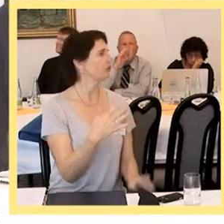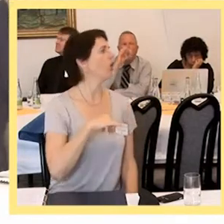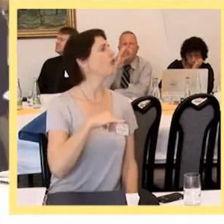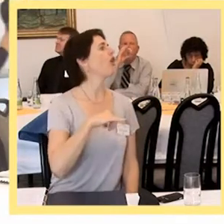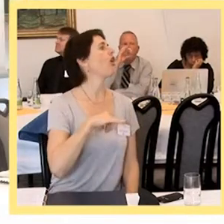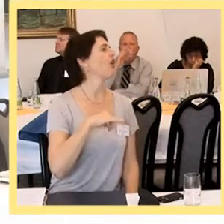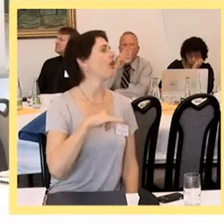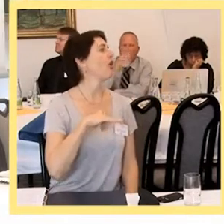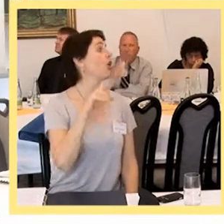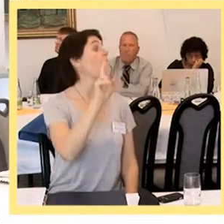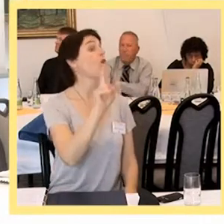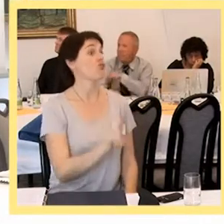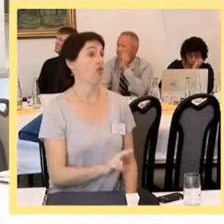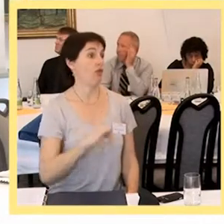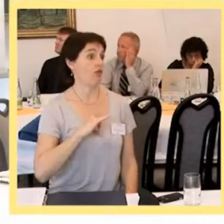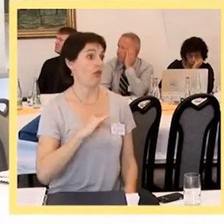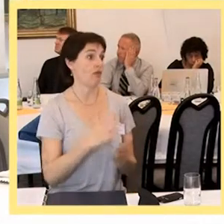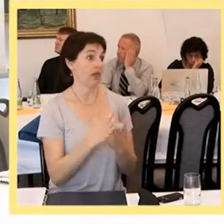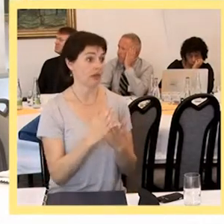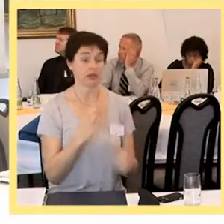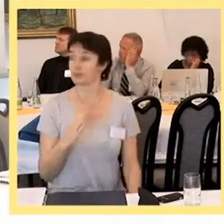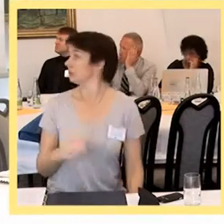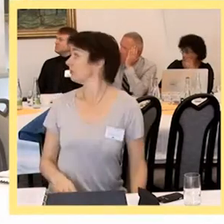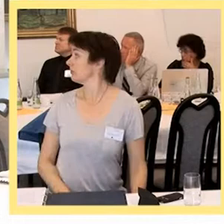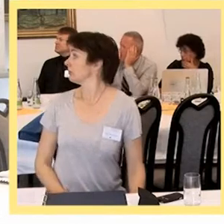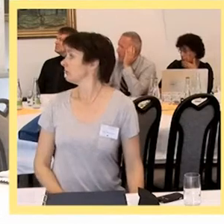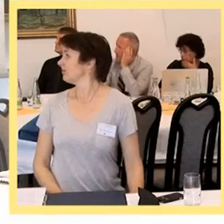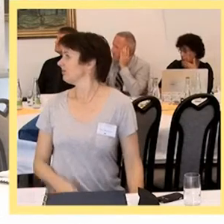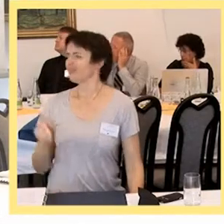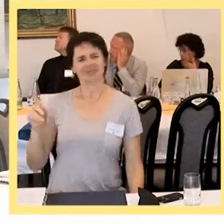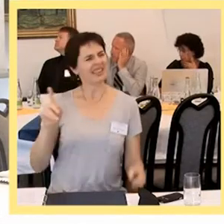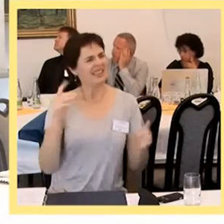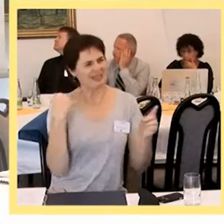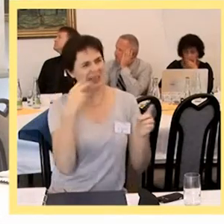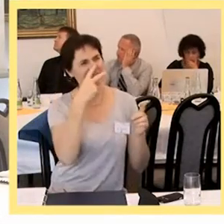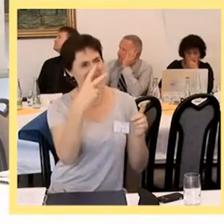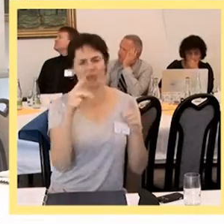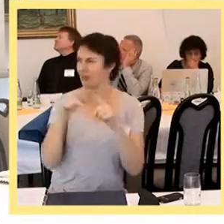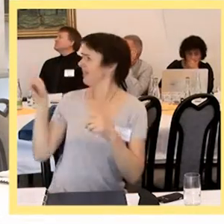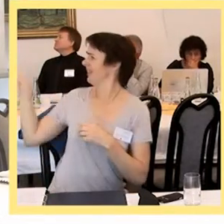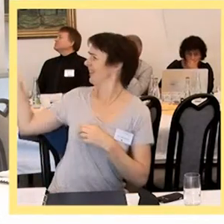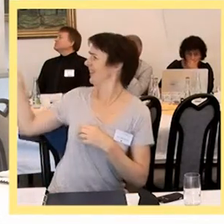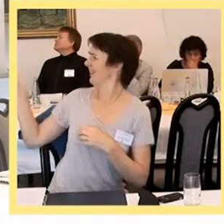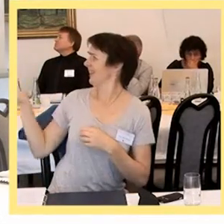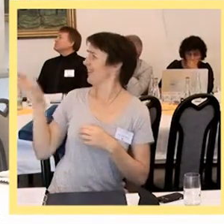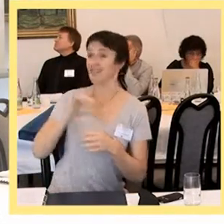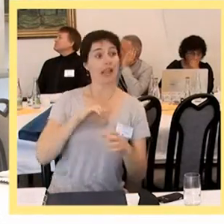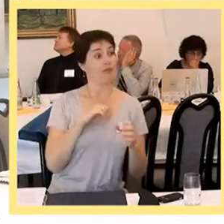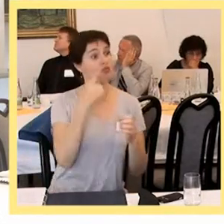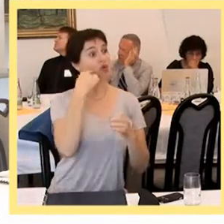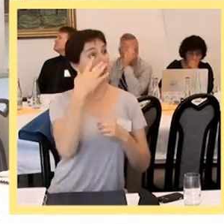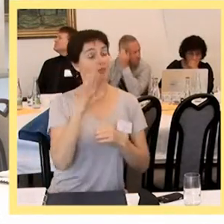The incident site that we set up for the event, it's a bit hard to show here, but the actual incident took